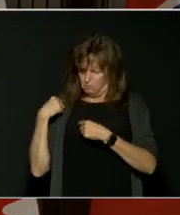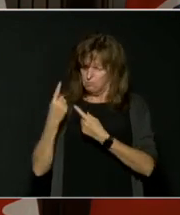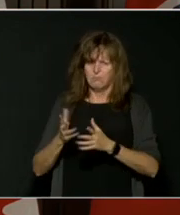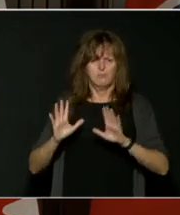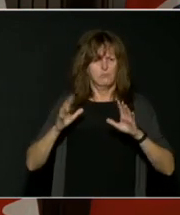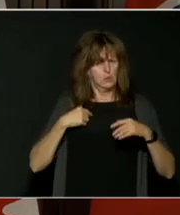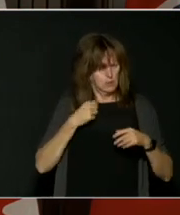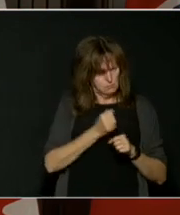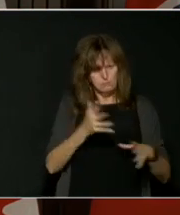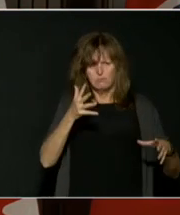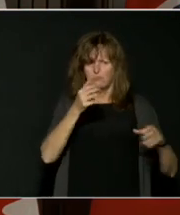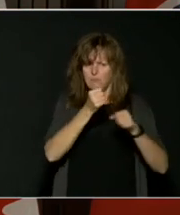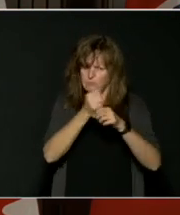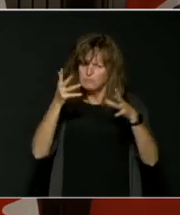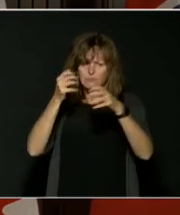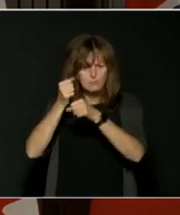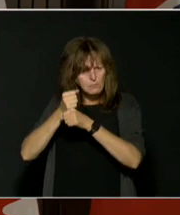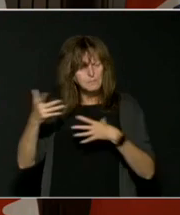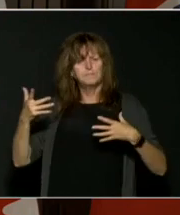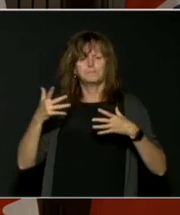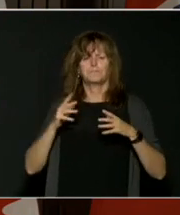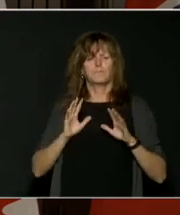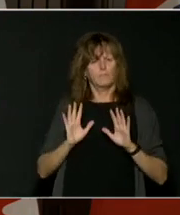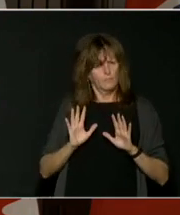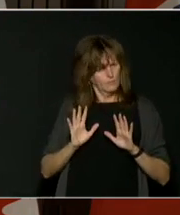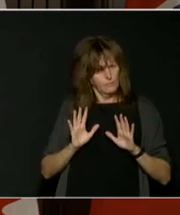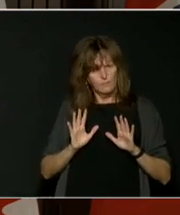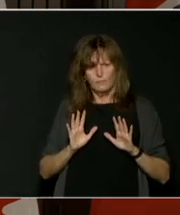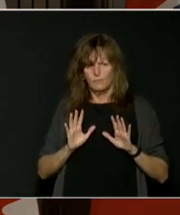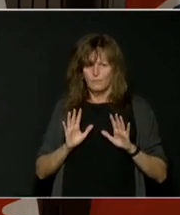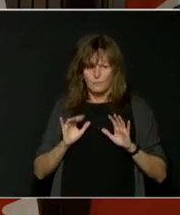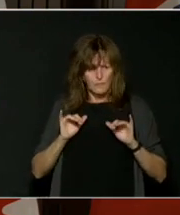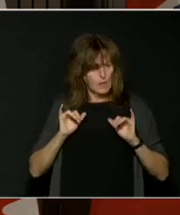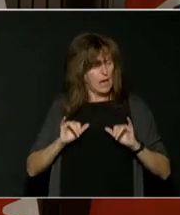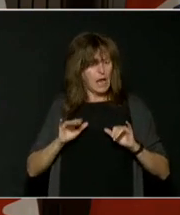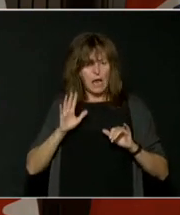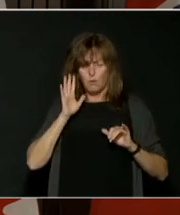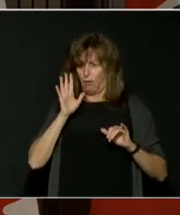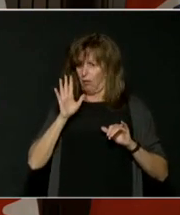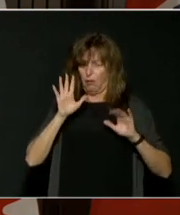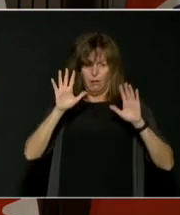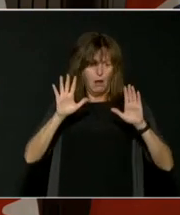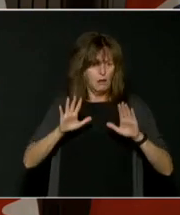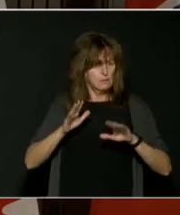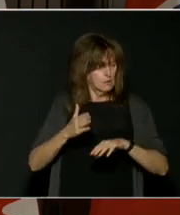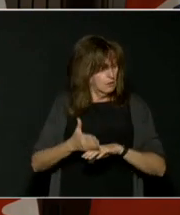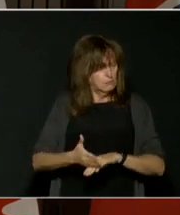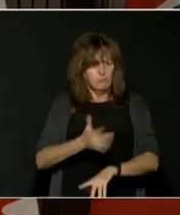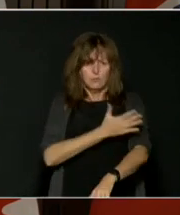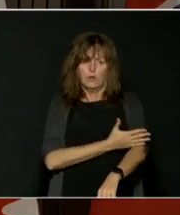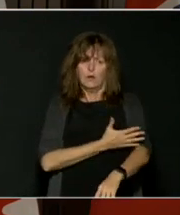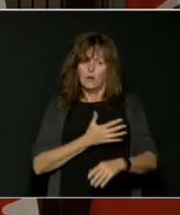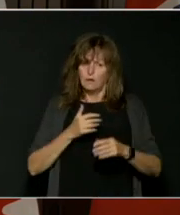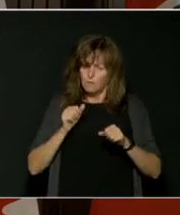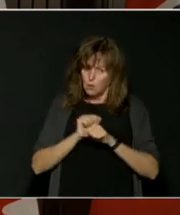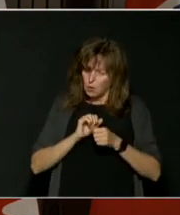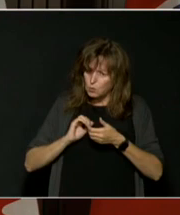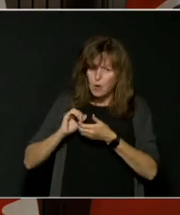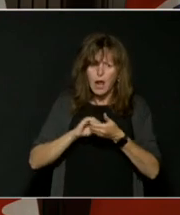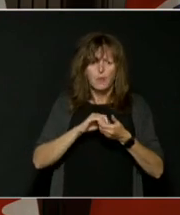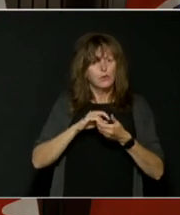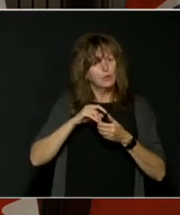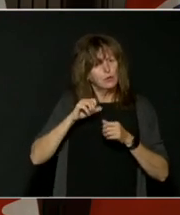in fact, advanced some of the methods of specimen collection that we discussed earlier, along with our hospital partners. So I think it